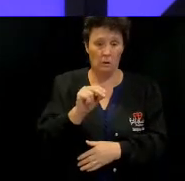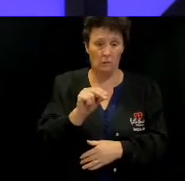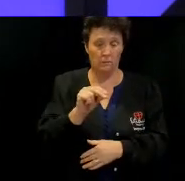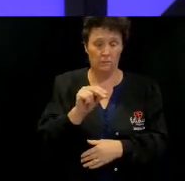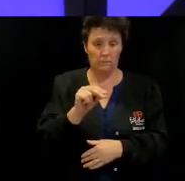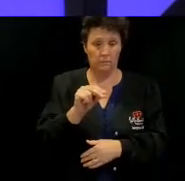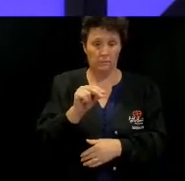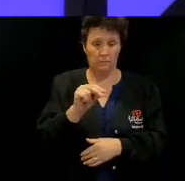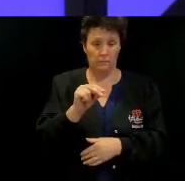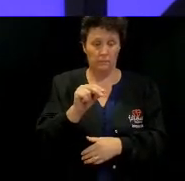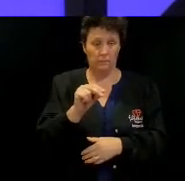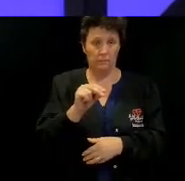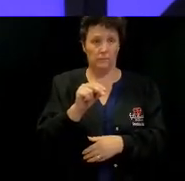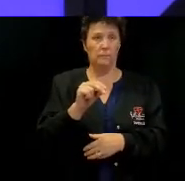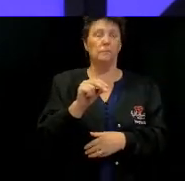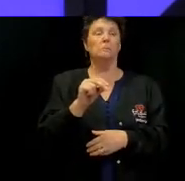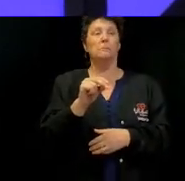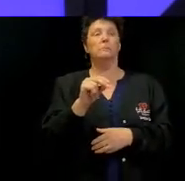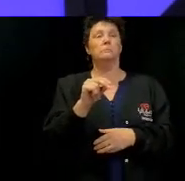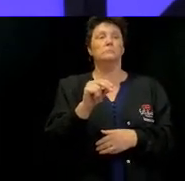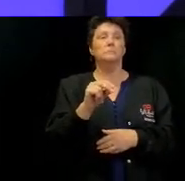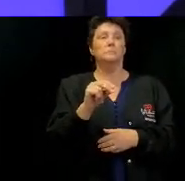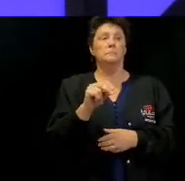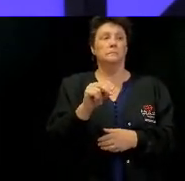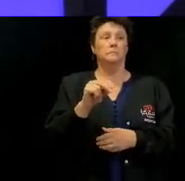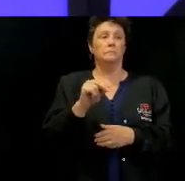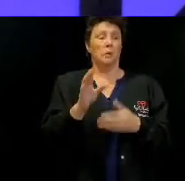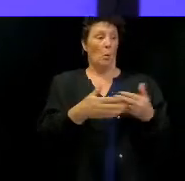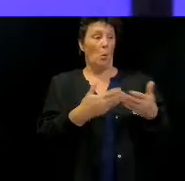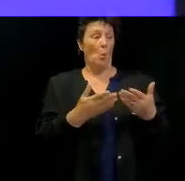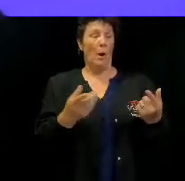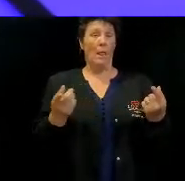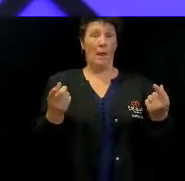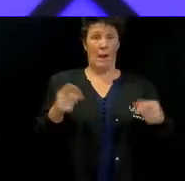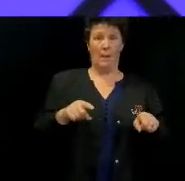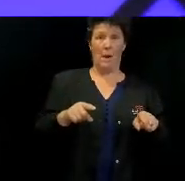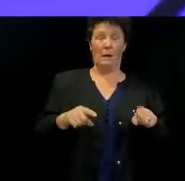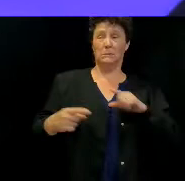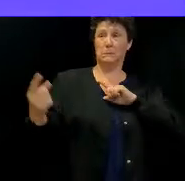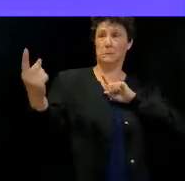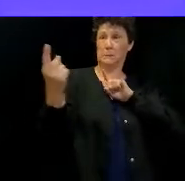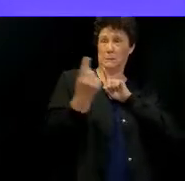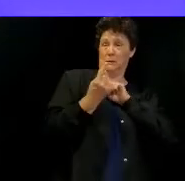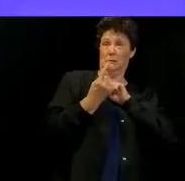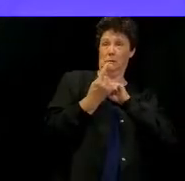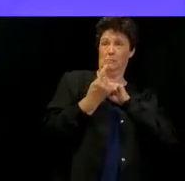Right? I mean, listen, whatever comes after our butt has the most influence.